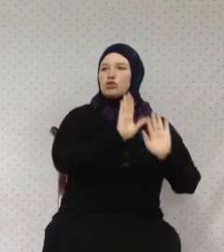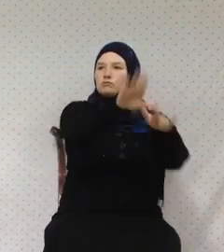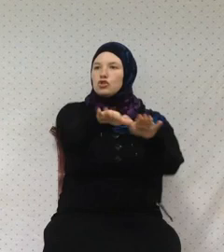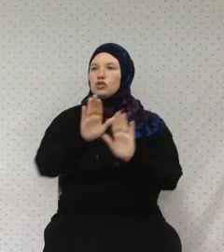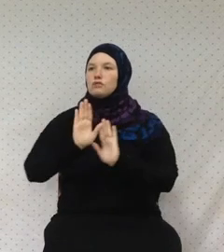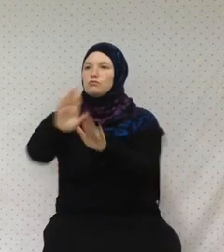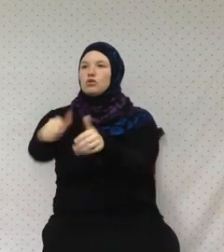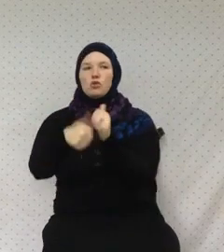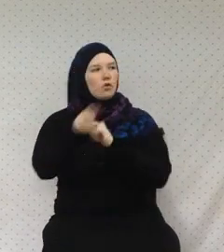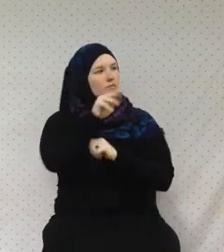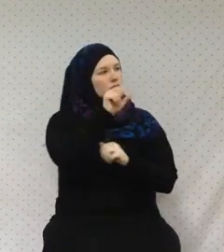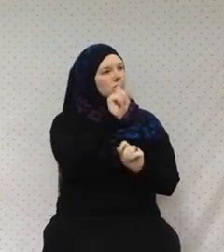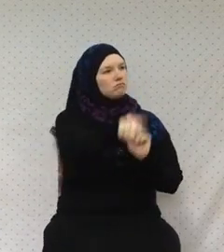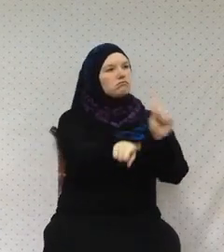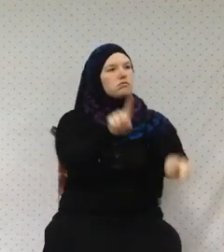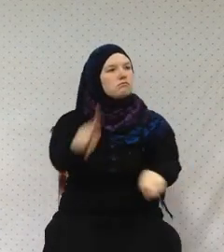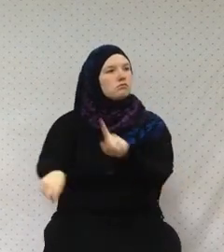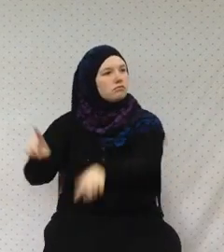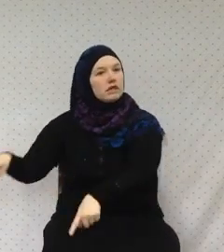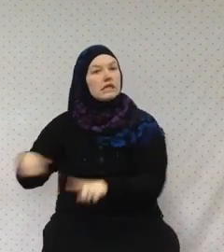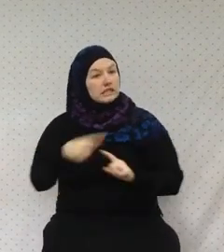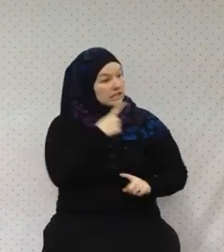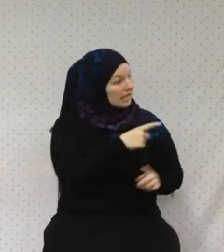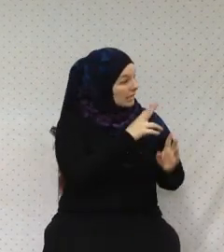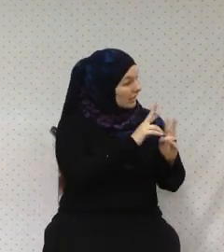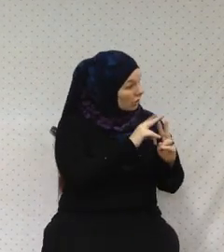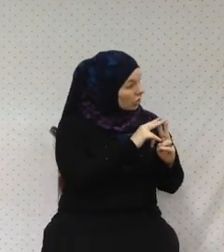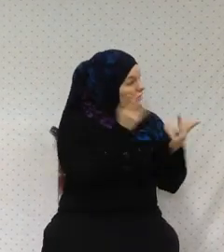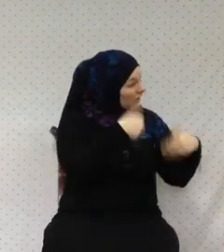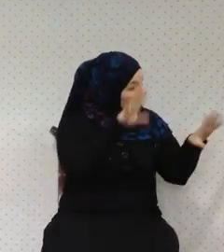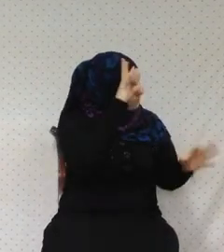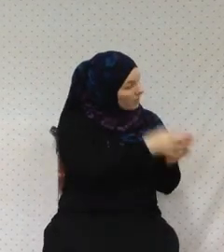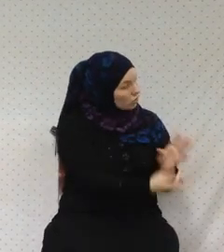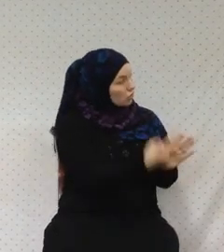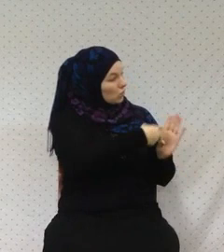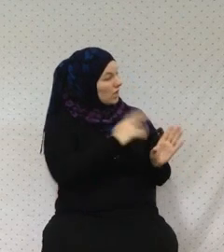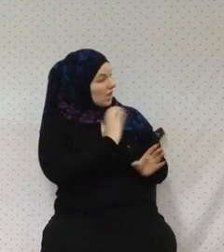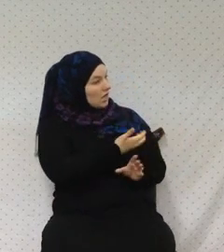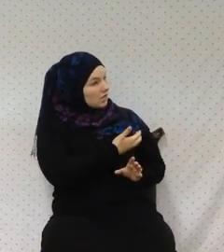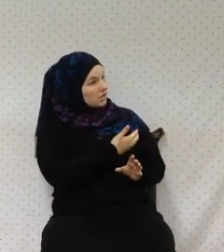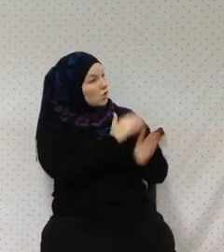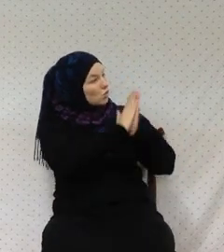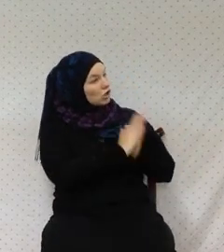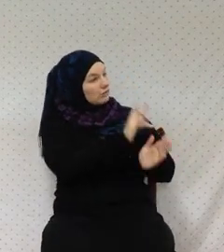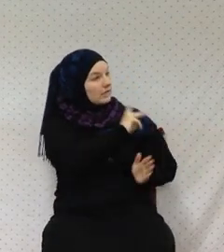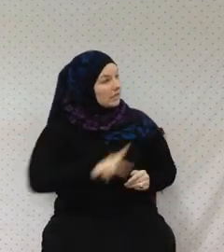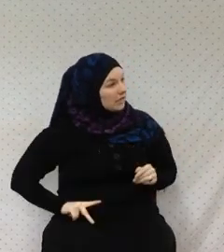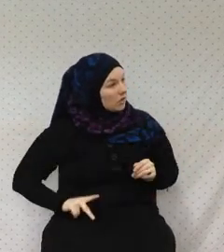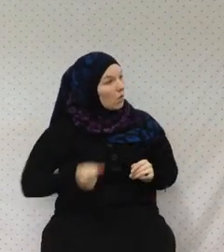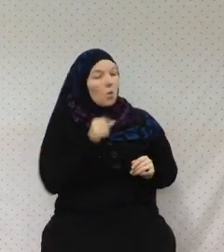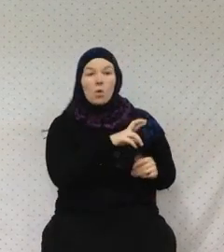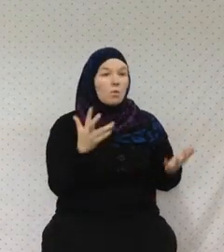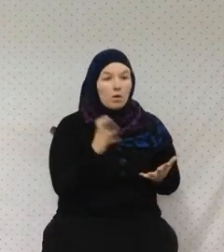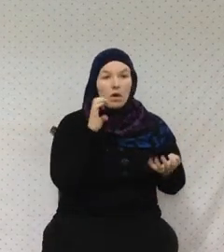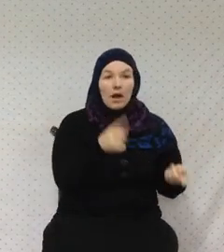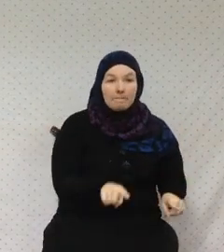them, "You either leave your faith and join us, worship the king, or